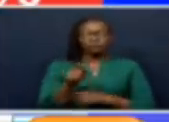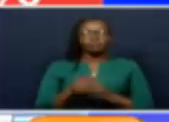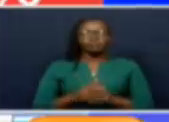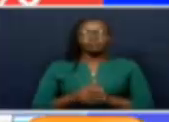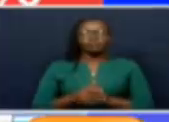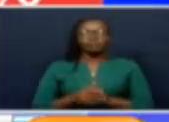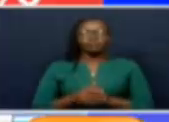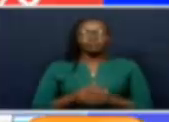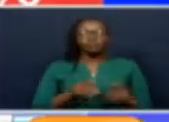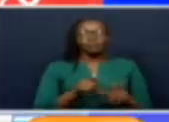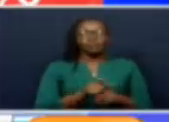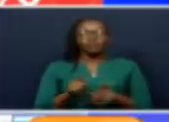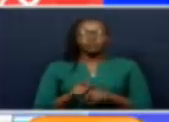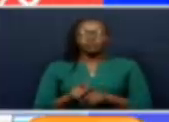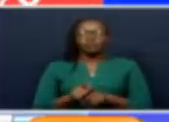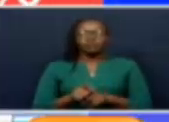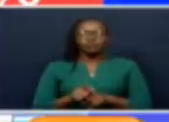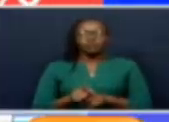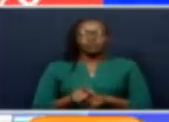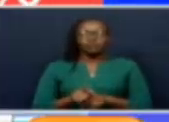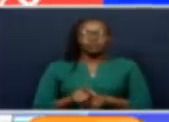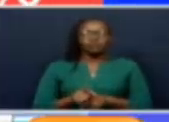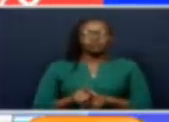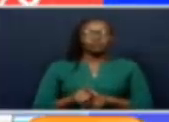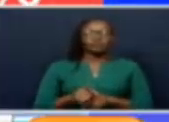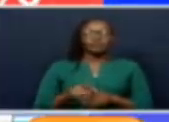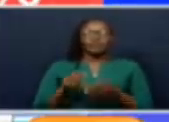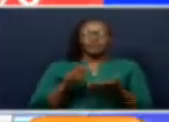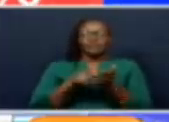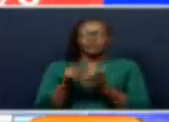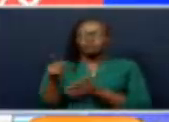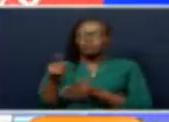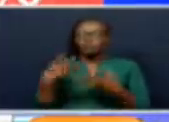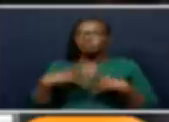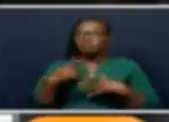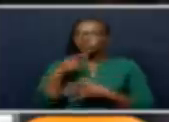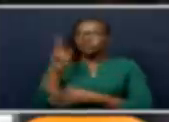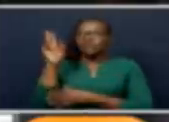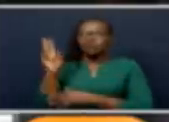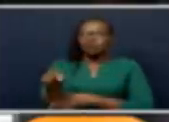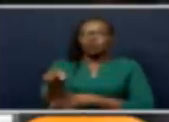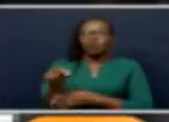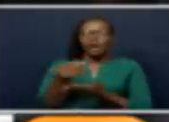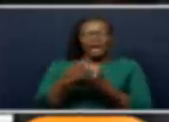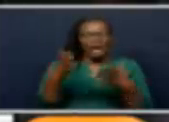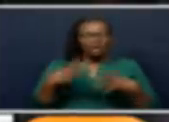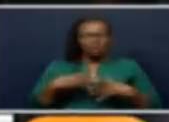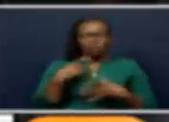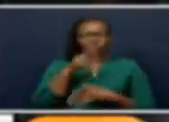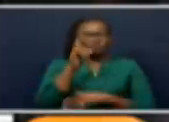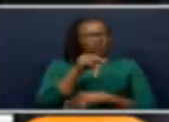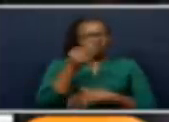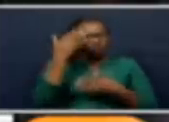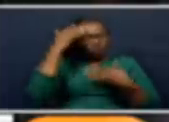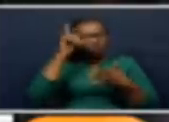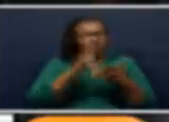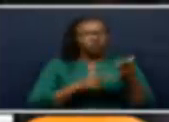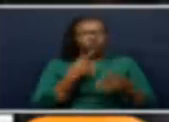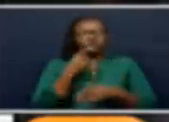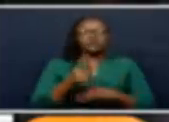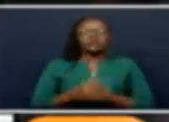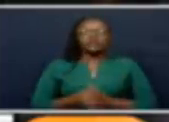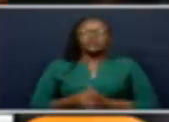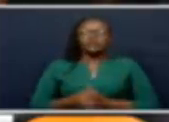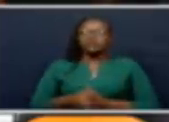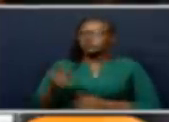say yes. 54% say no. These are people who don't know what they are saying. Those who are saying no.